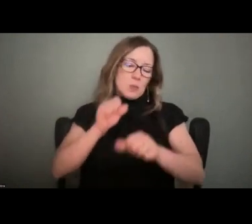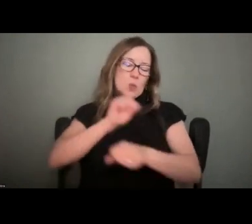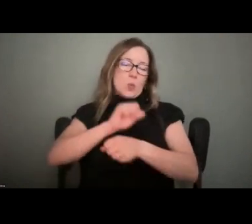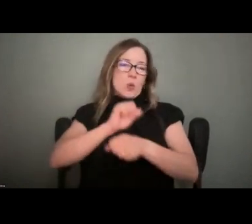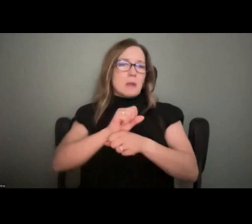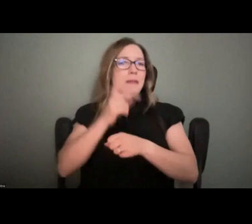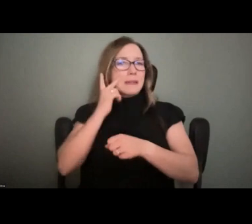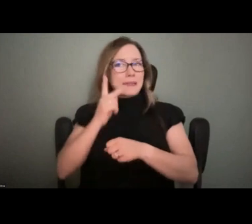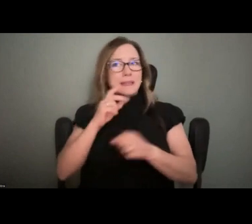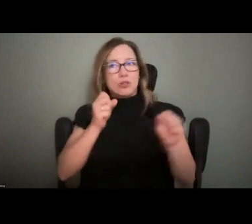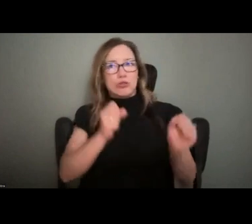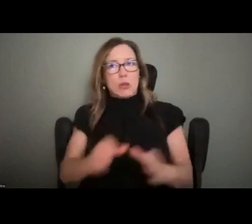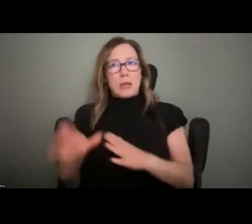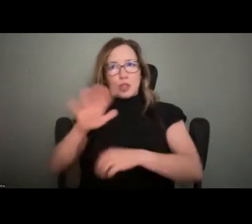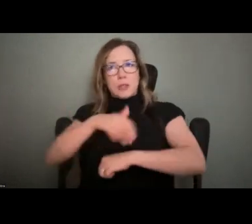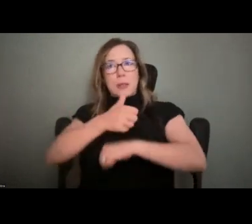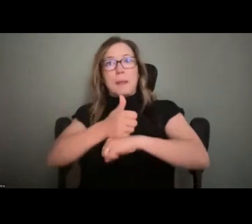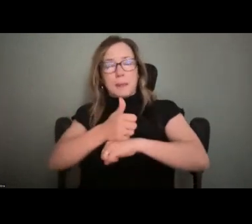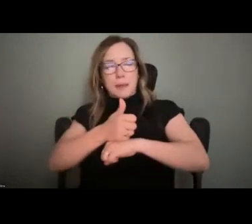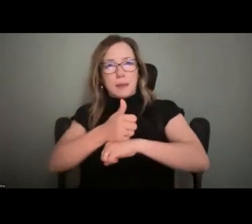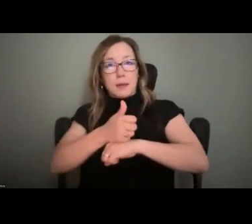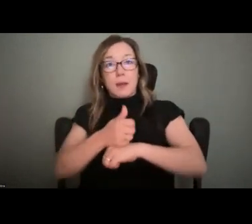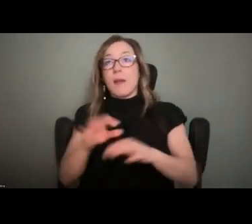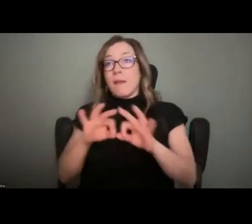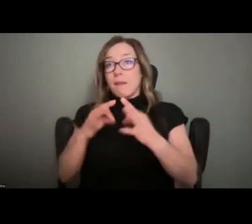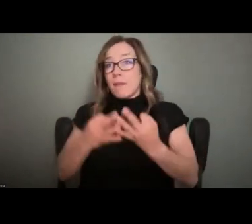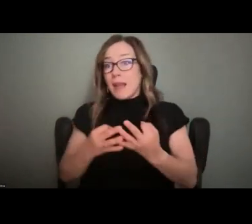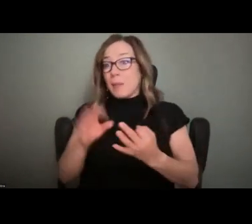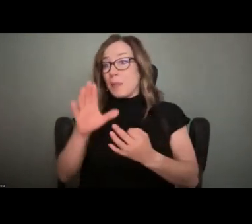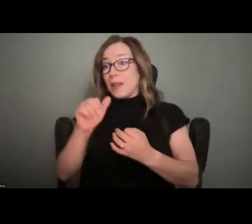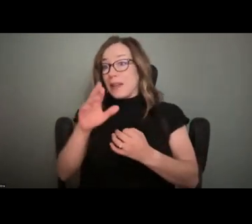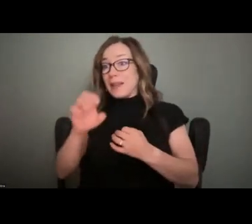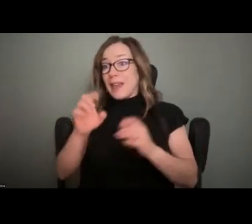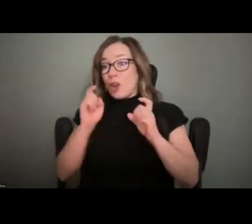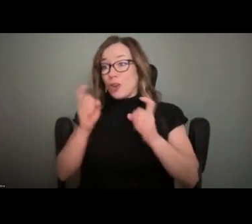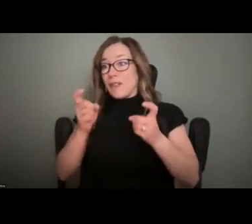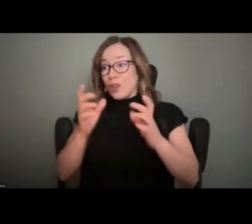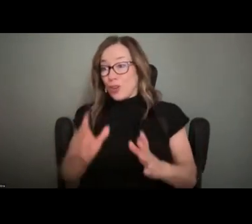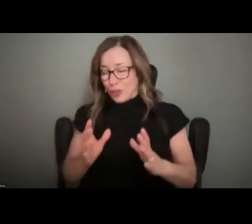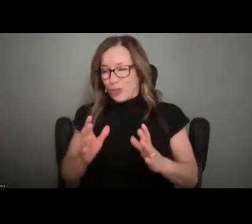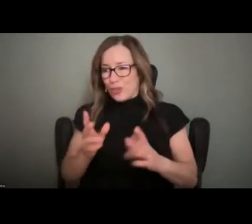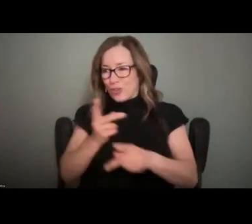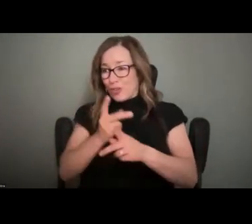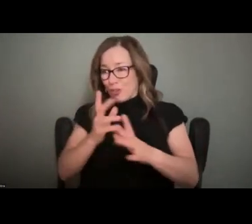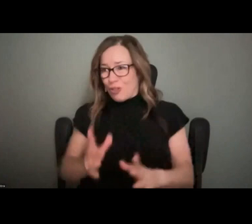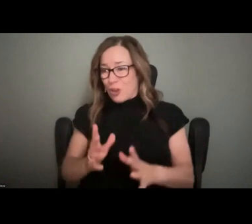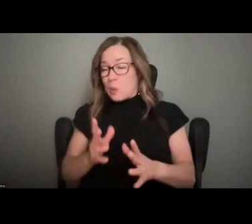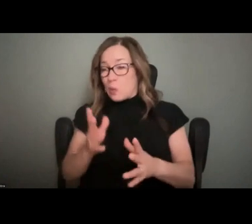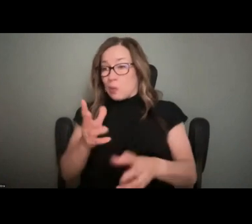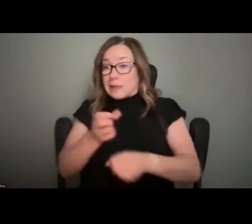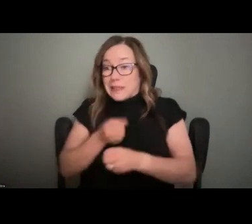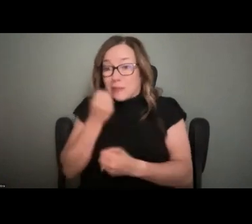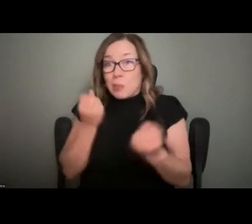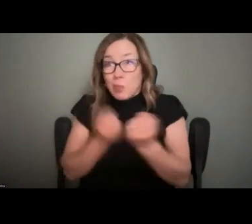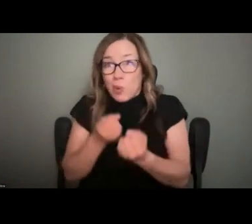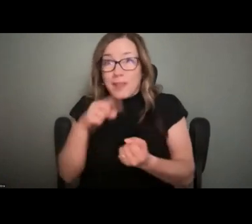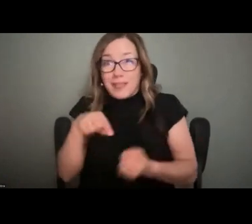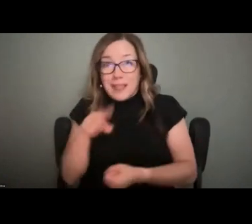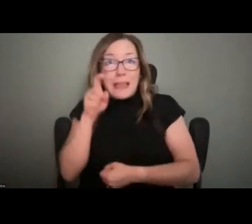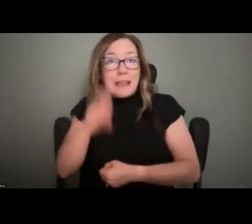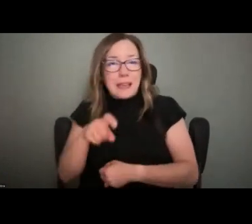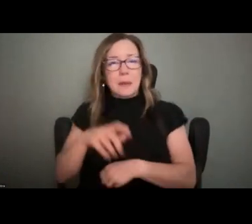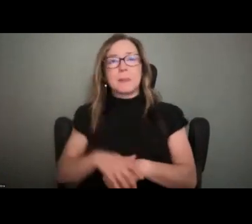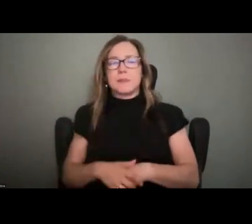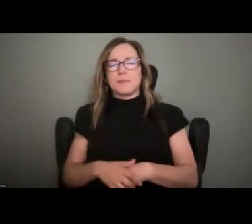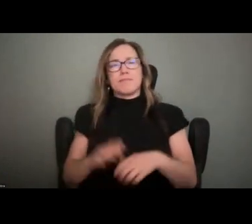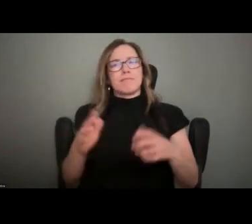is implemented and that family caregivers actually receive the support that they need. And we've already made